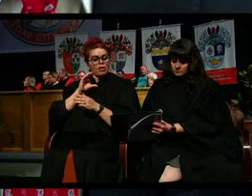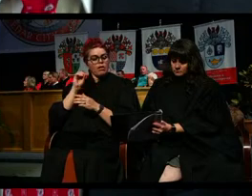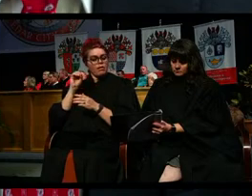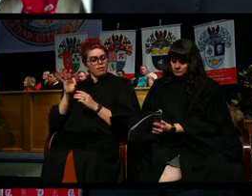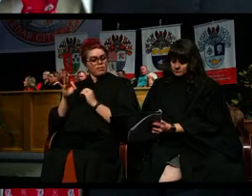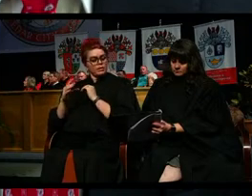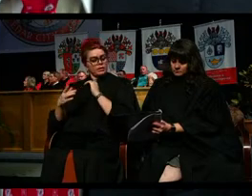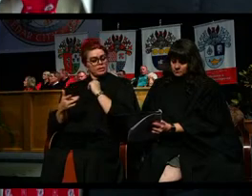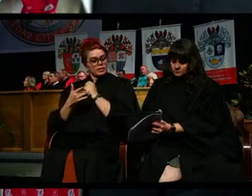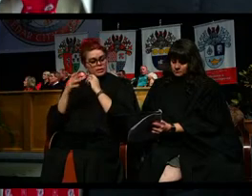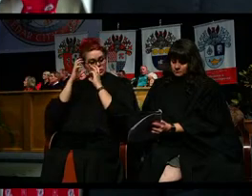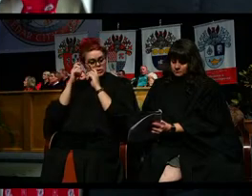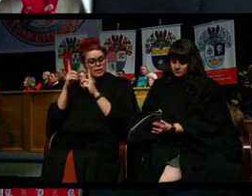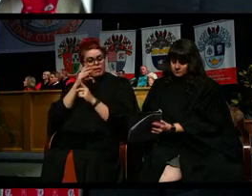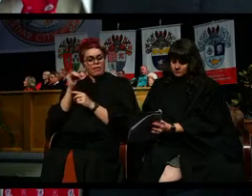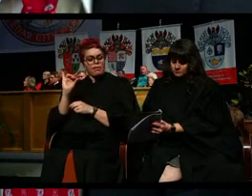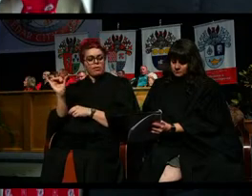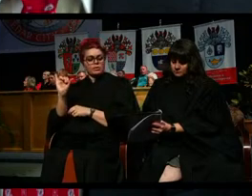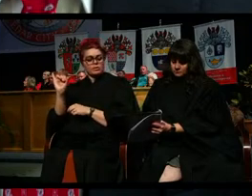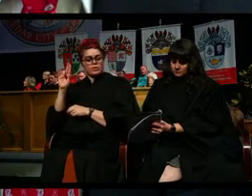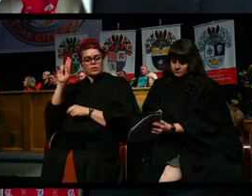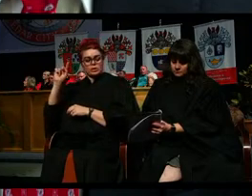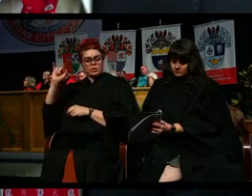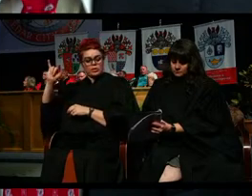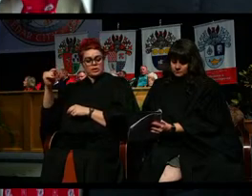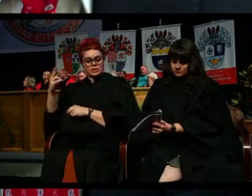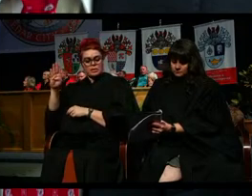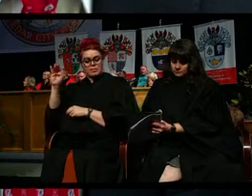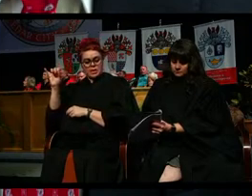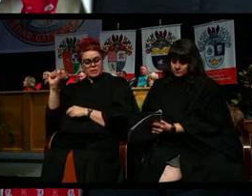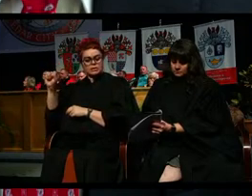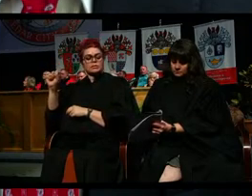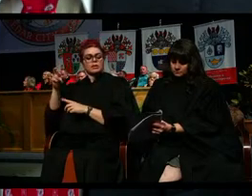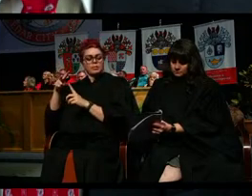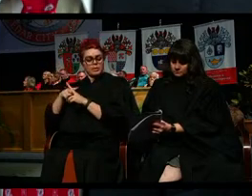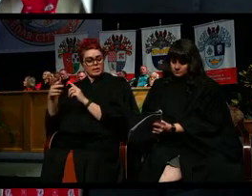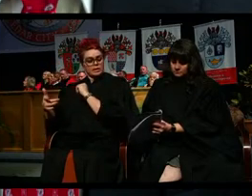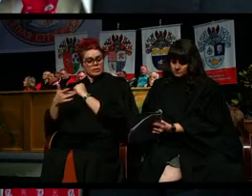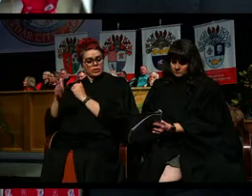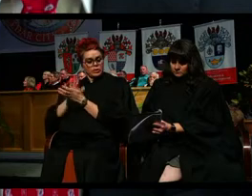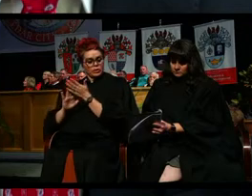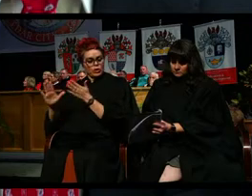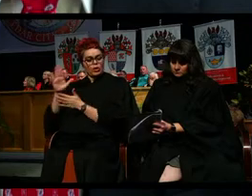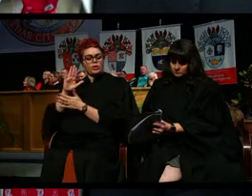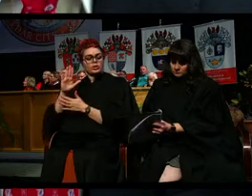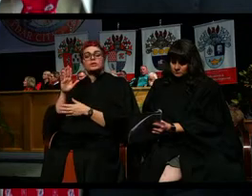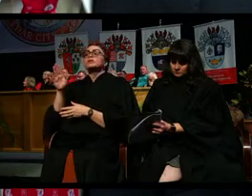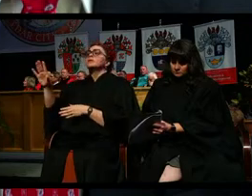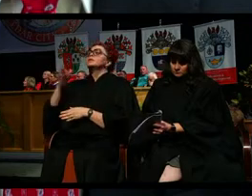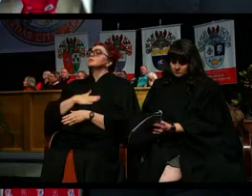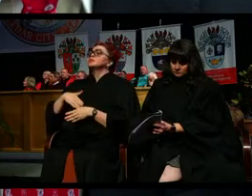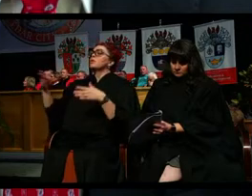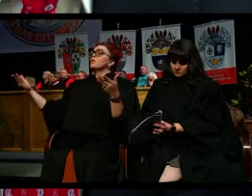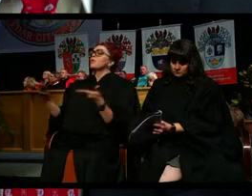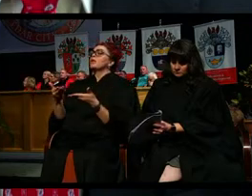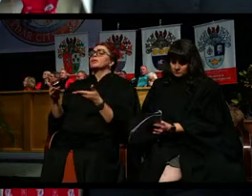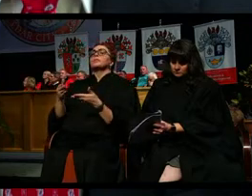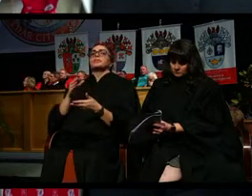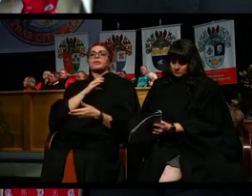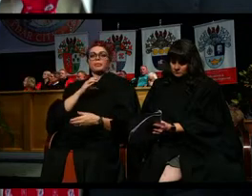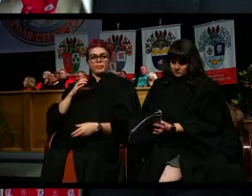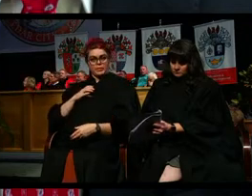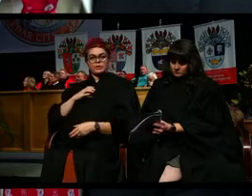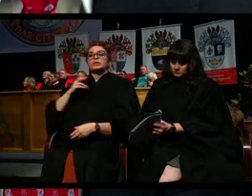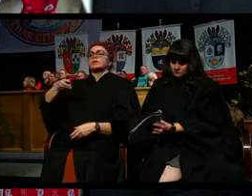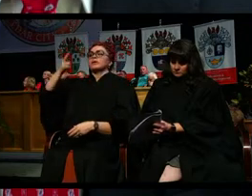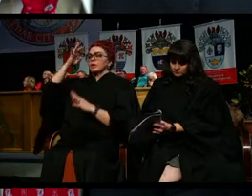Education, and the President of Uinta Basin Applied Technology College. Please welcome the Utah State Commissioner of Higher Education,